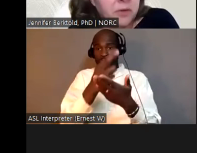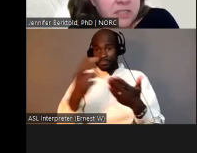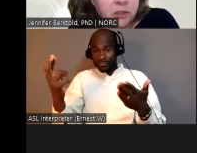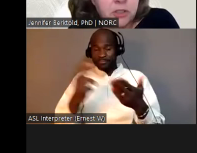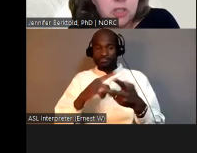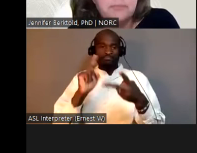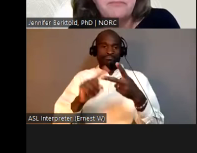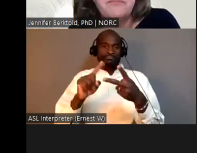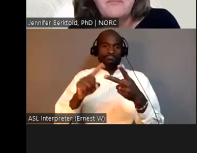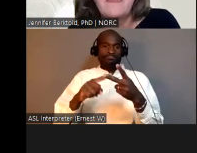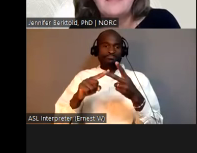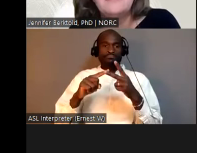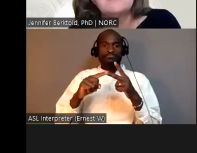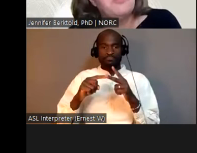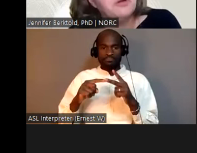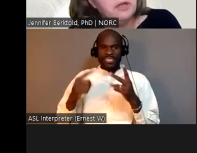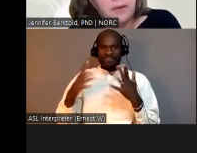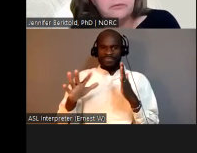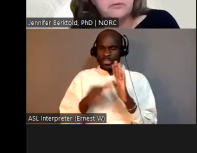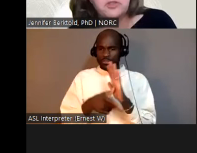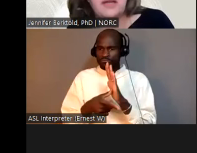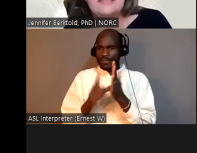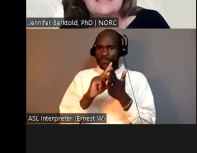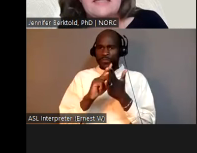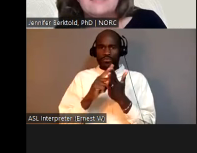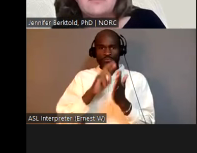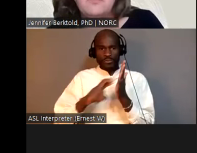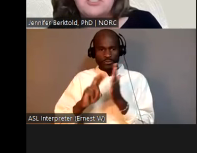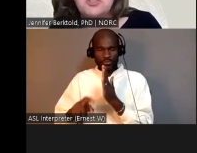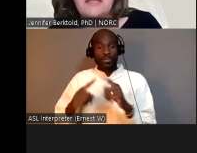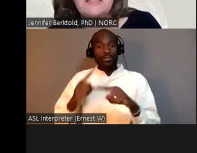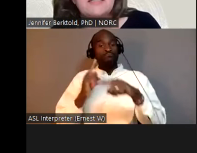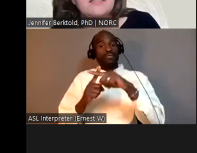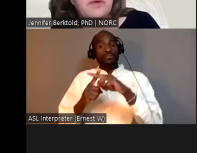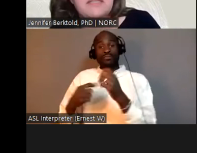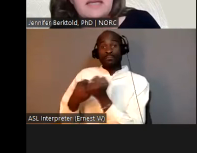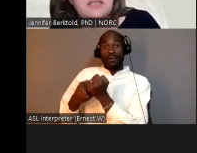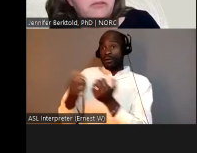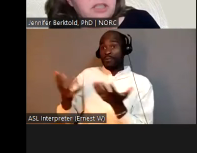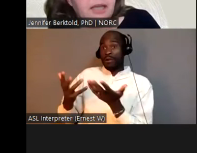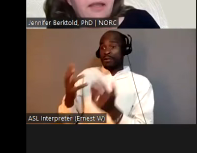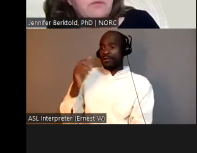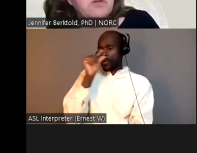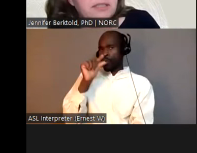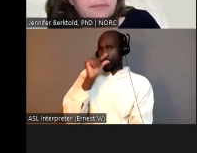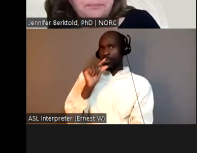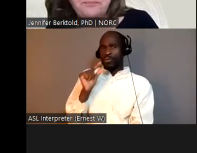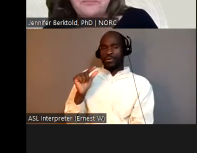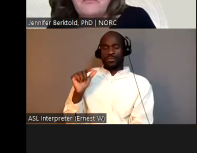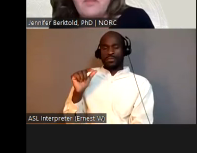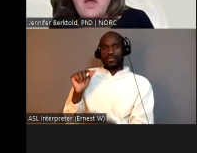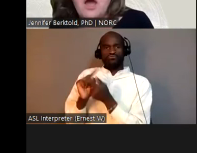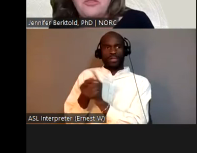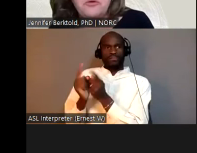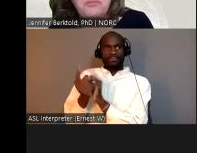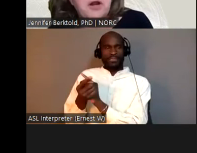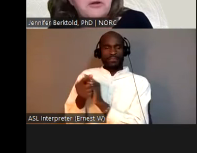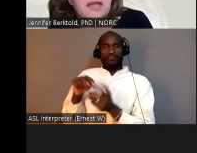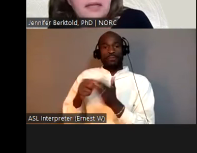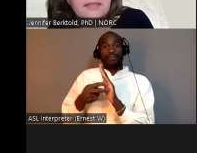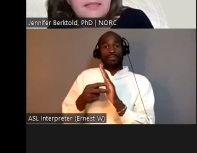peer-reviewed research, and it's supported by Google Translate, which translates the website into over 10 languages.